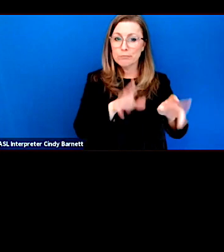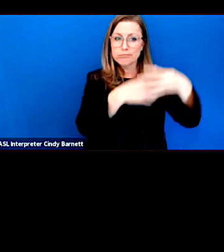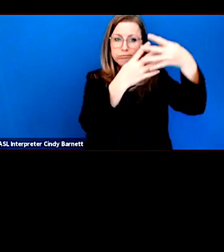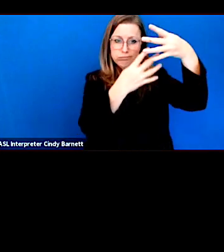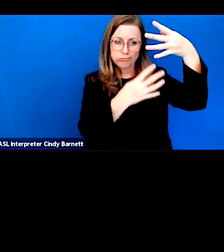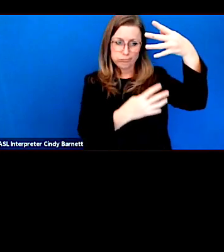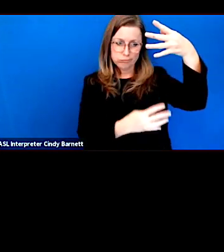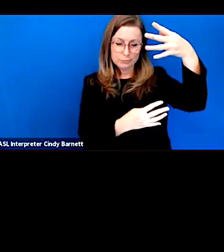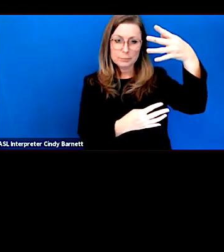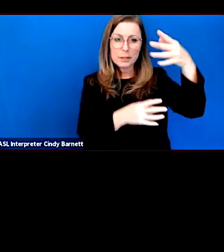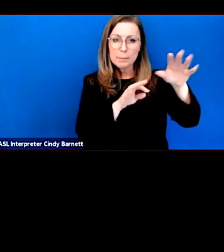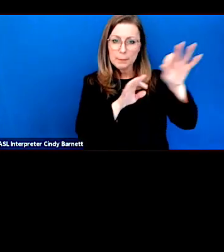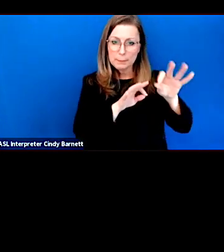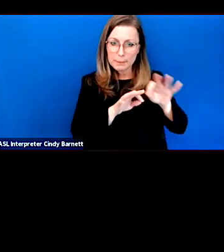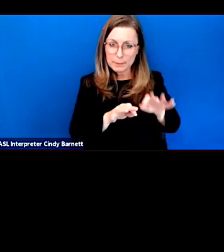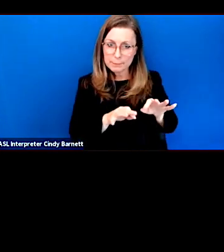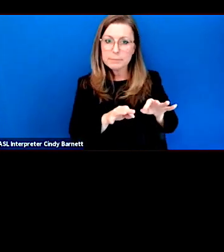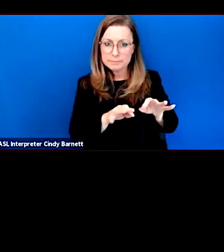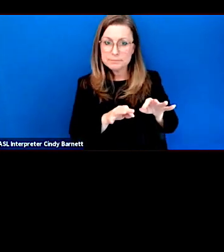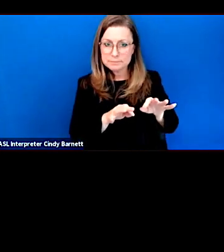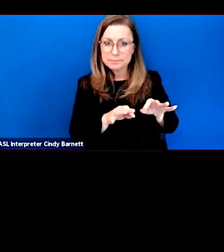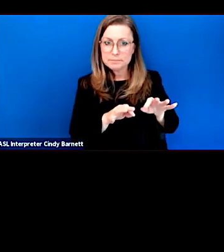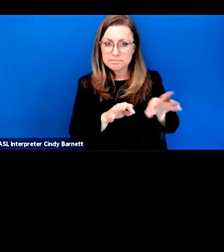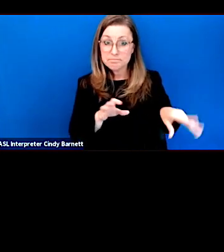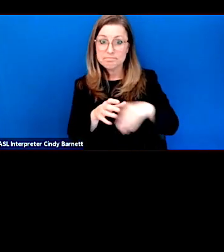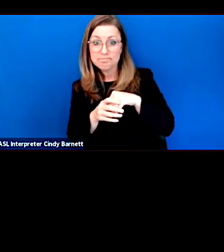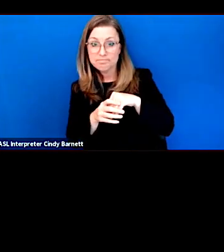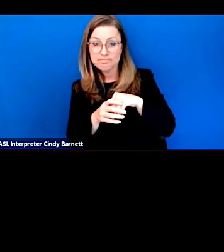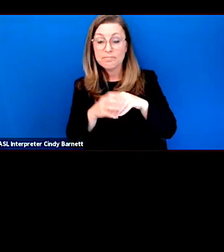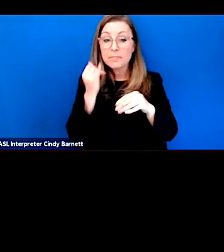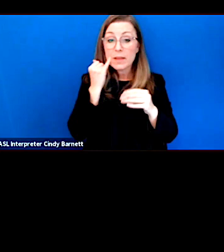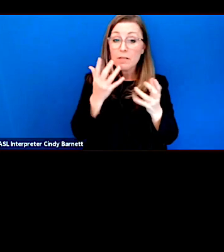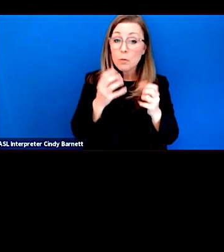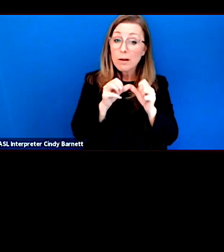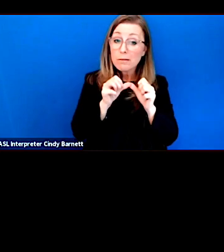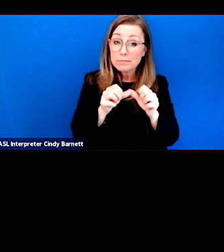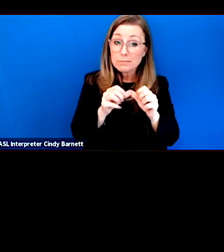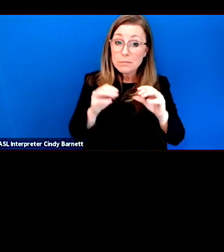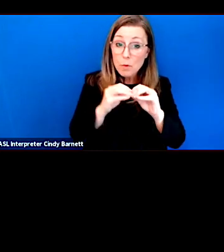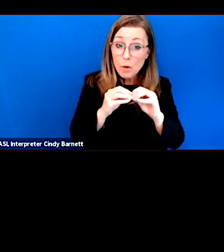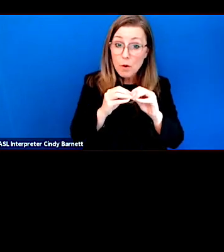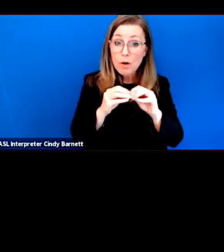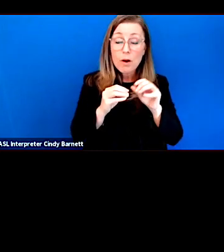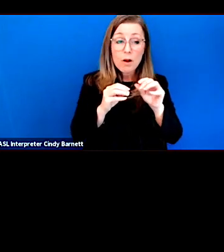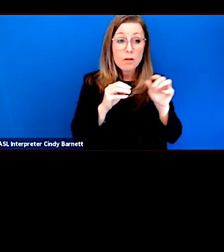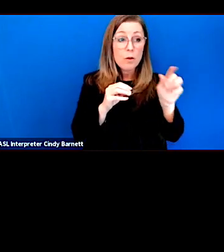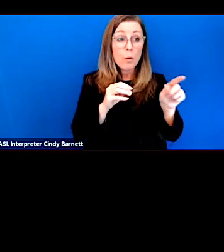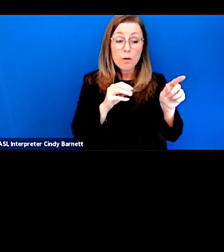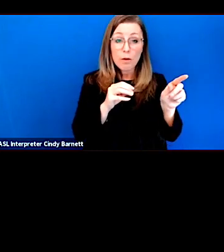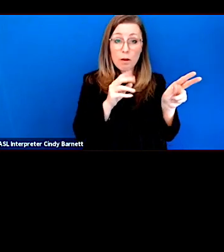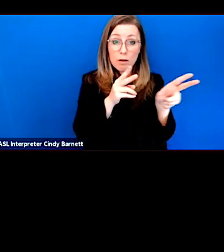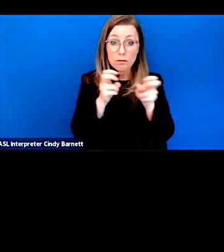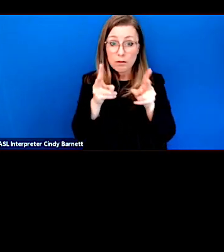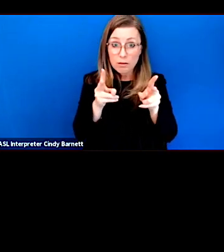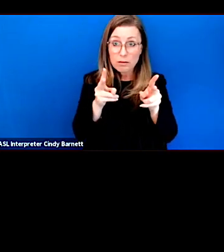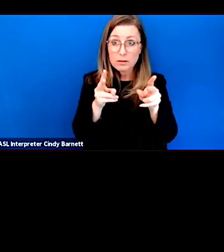that you're encompassing more studies to include in your metasynthesis, you're going to snowball those pieces you've snowballed from your start